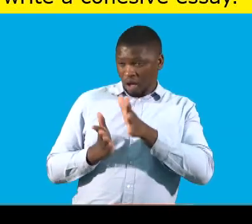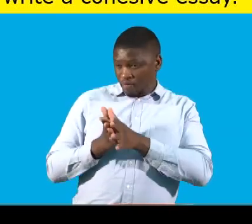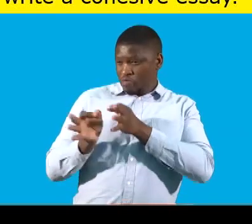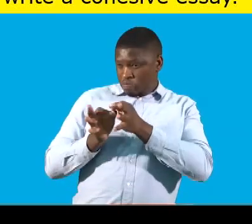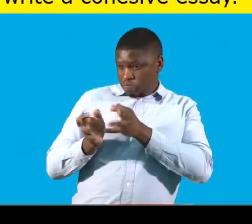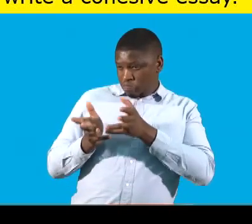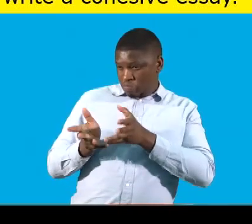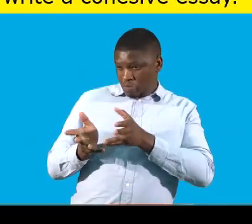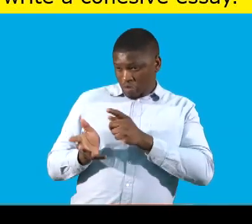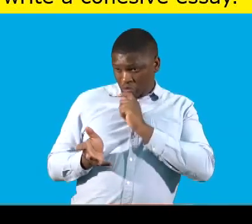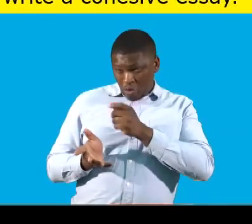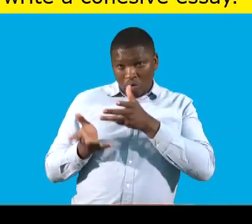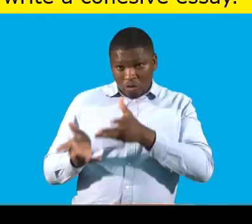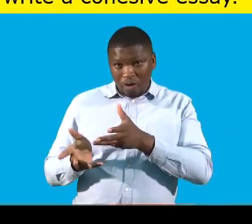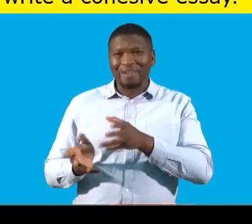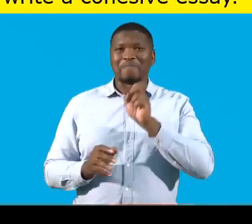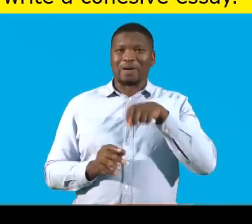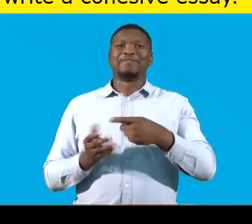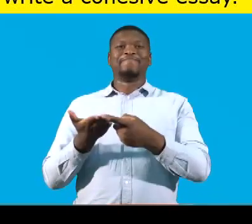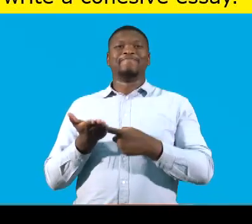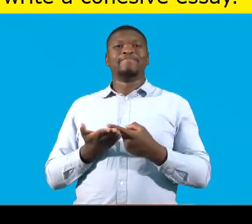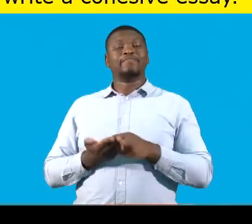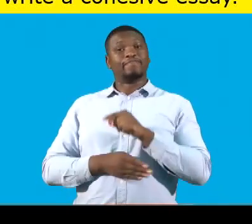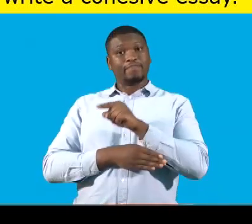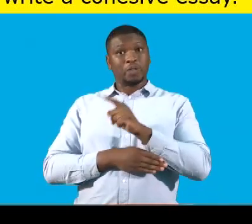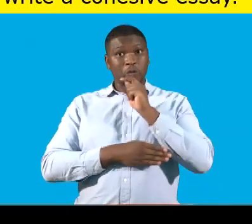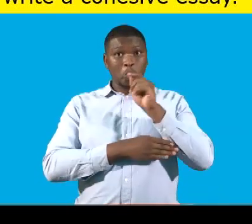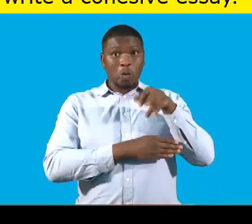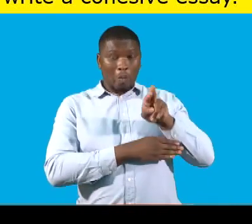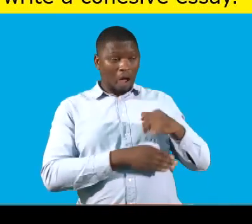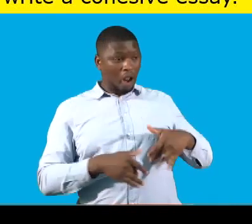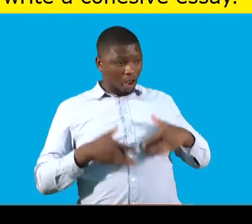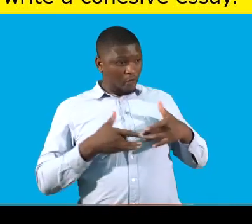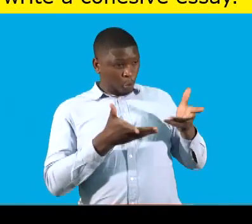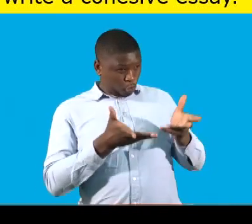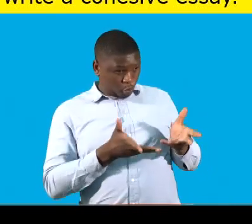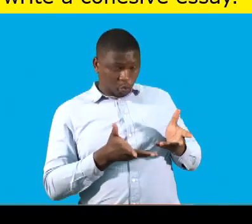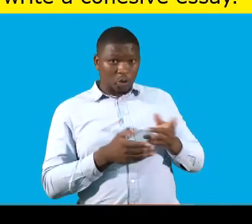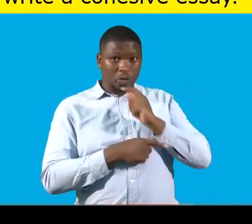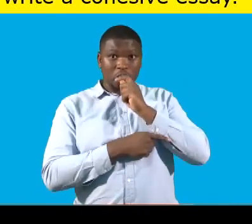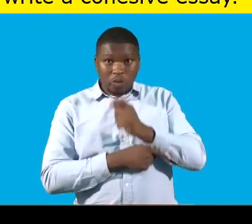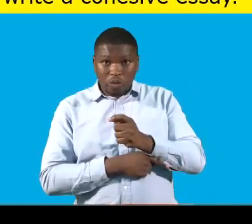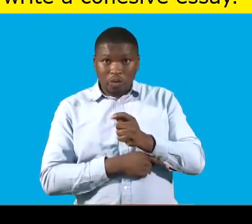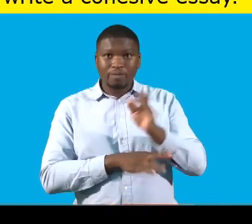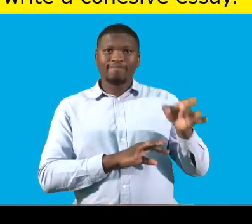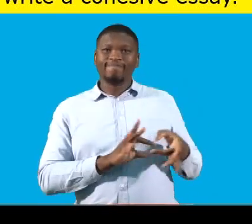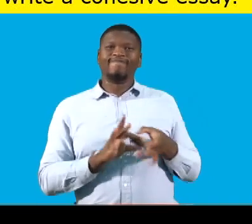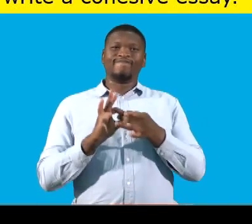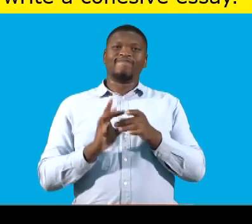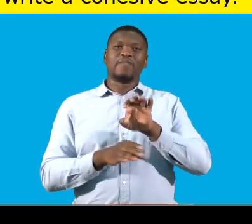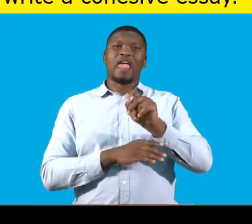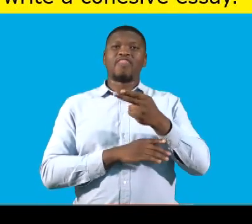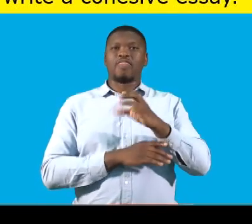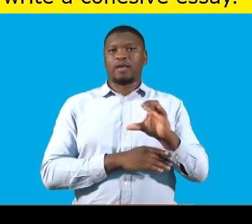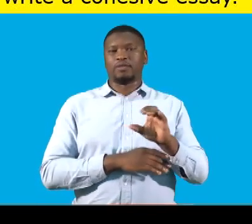the statement that his drive for survival was in conflict, was in juxtaposition with his sense of